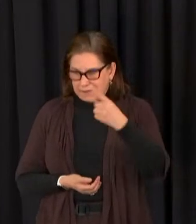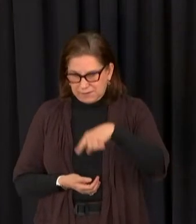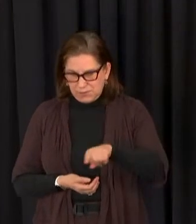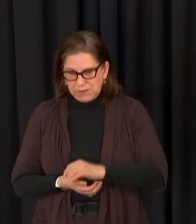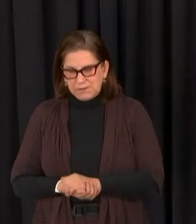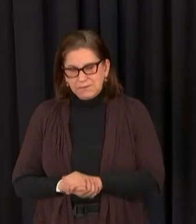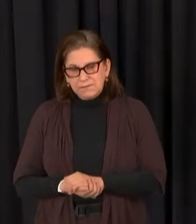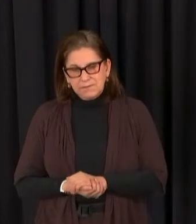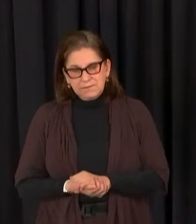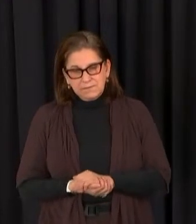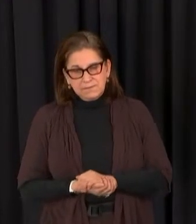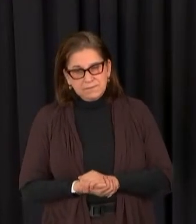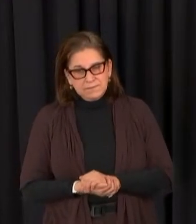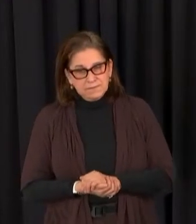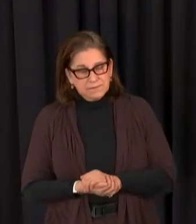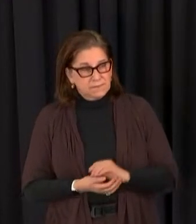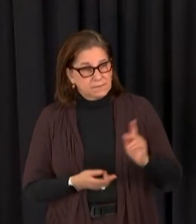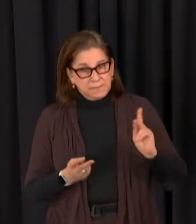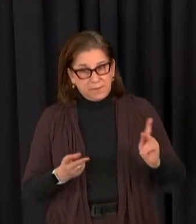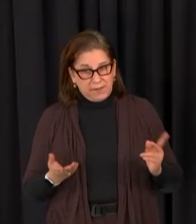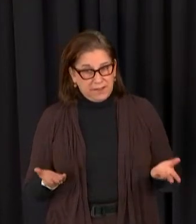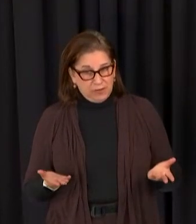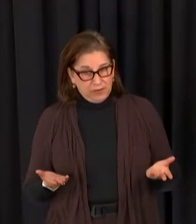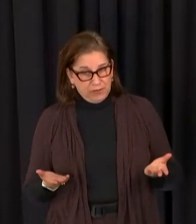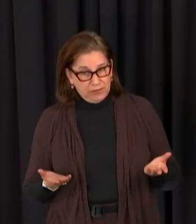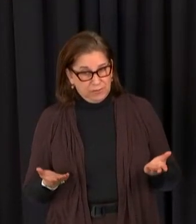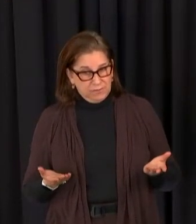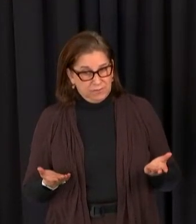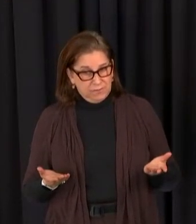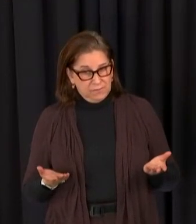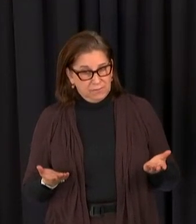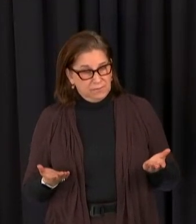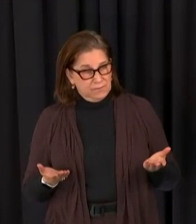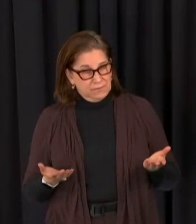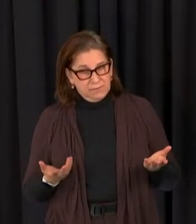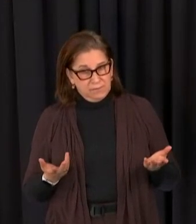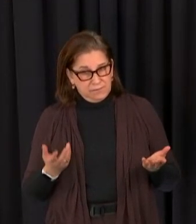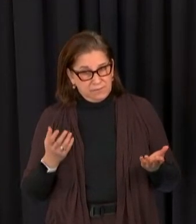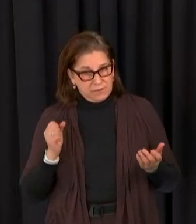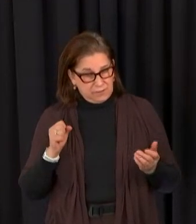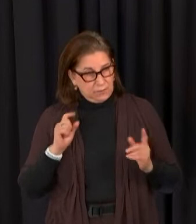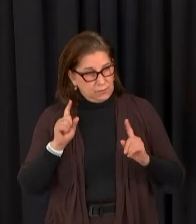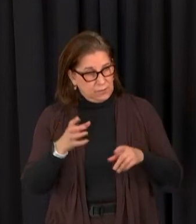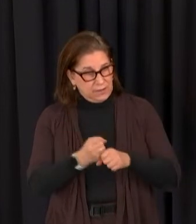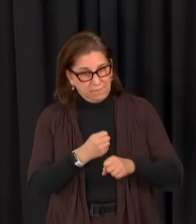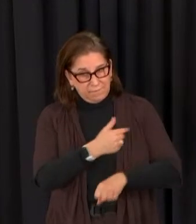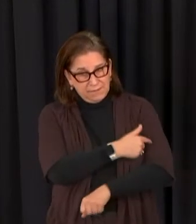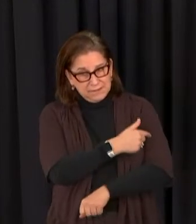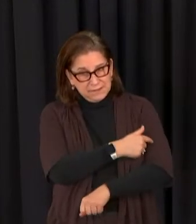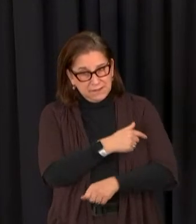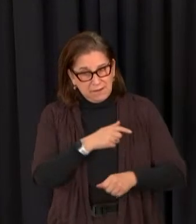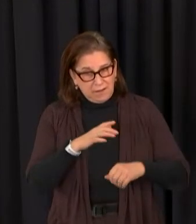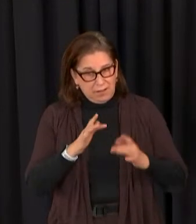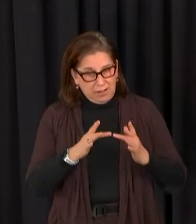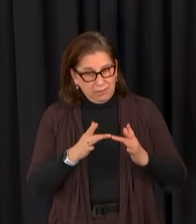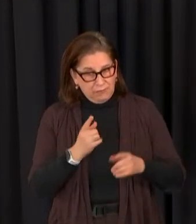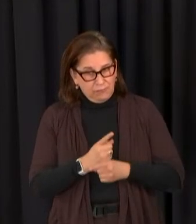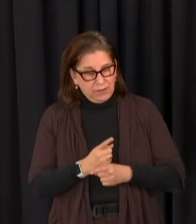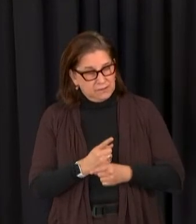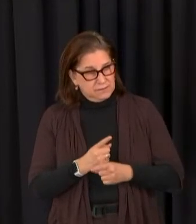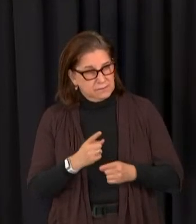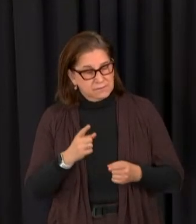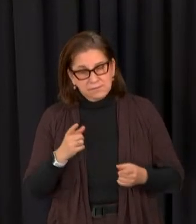your press briefing will be able to see if they go to the vaccine portal? Yes. Okay. I'm sure we'll find a place for it on the portal. Okay, thank you. And